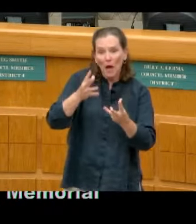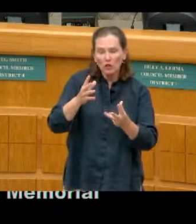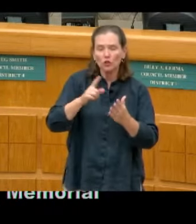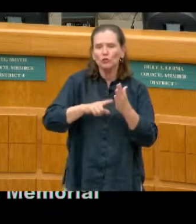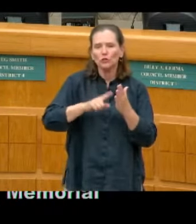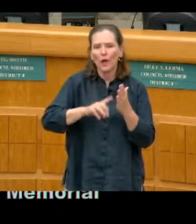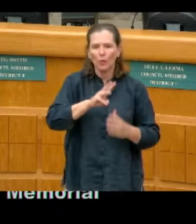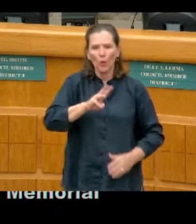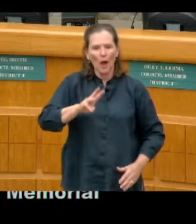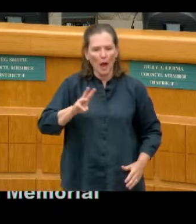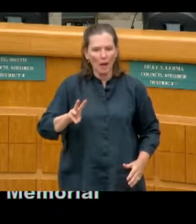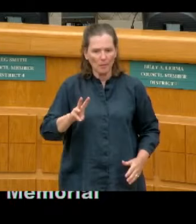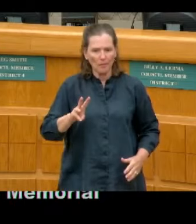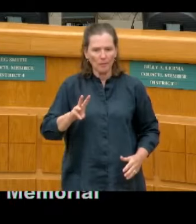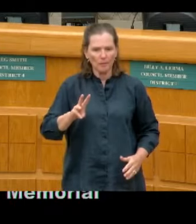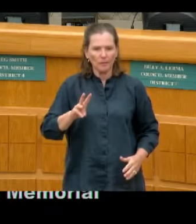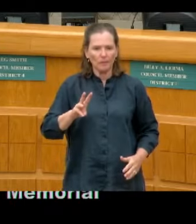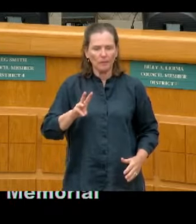www.cctexas.com/teenmvp.